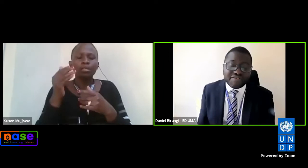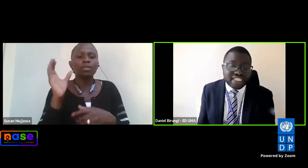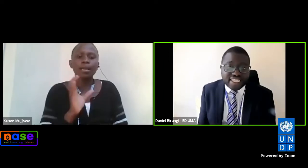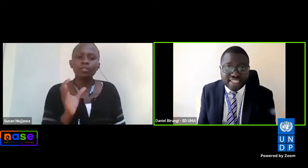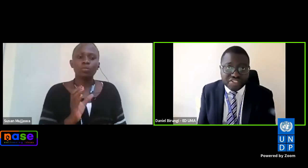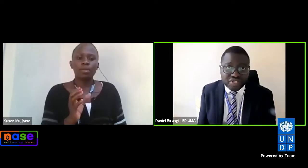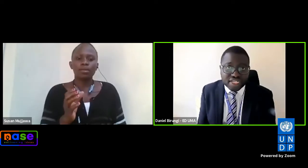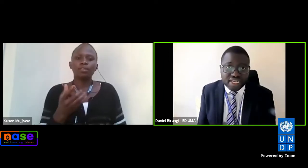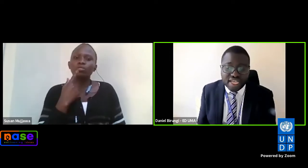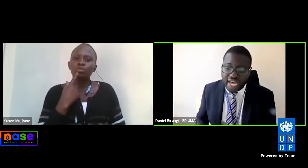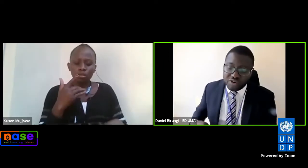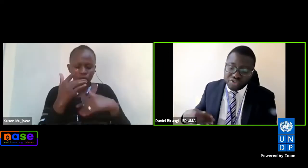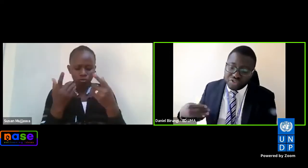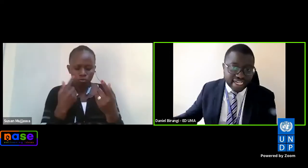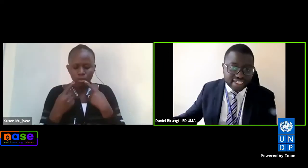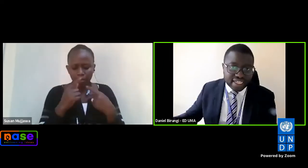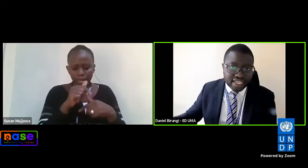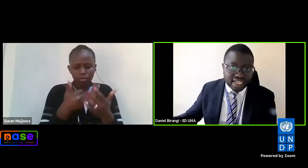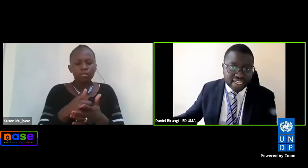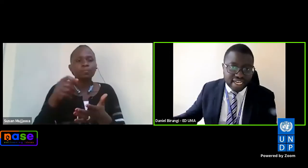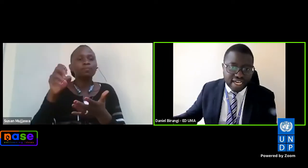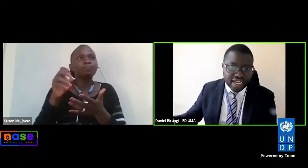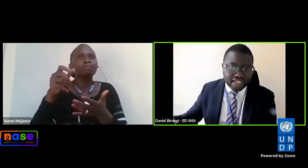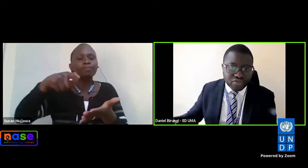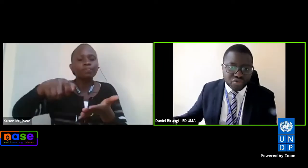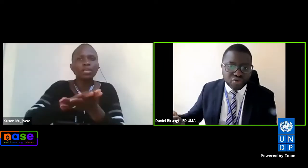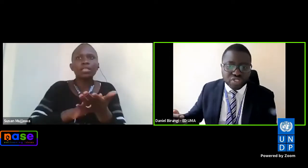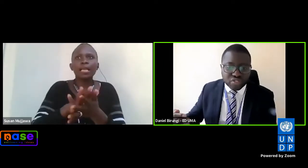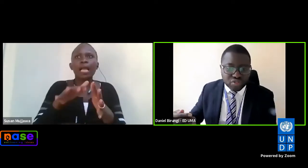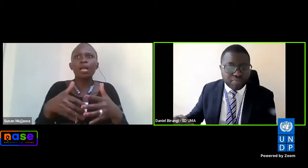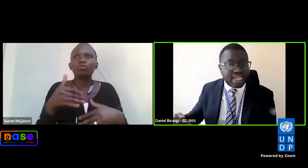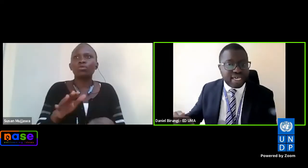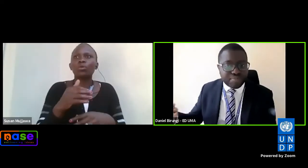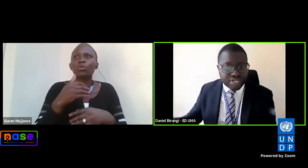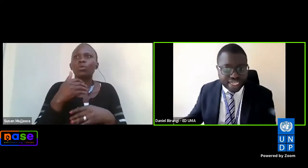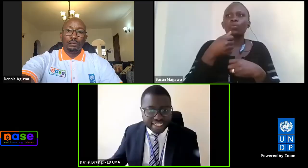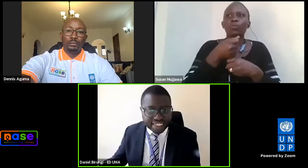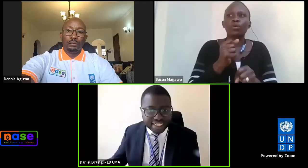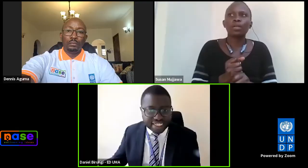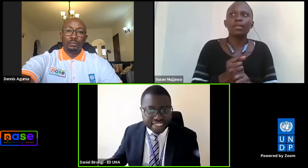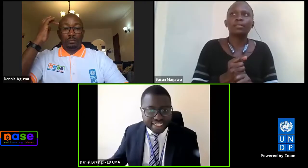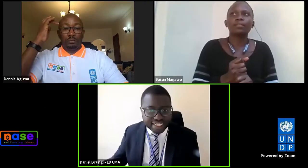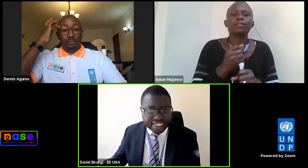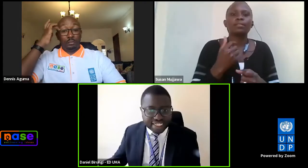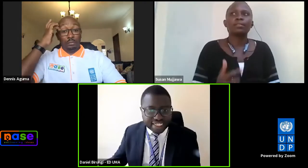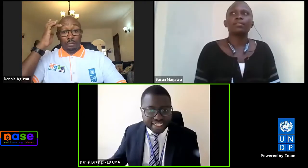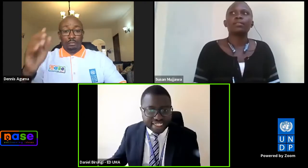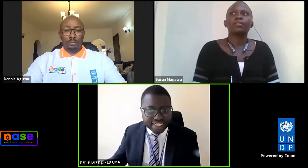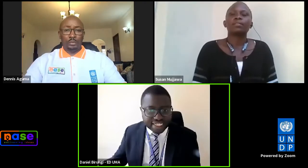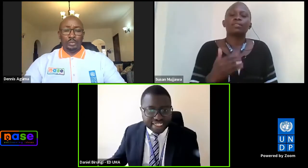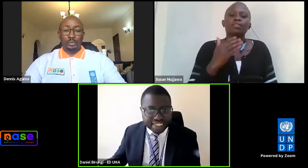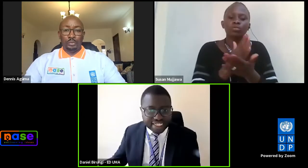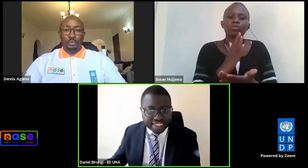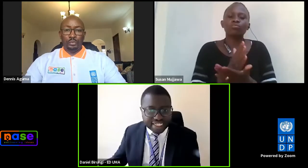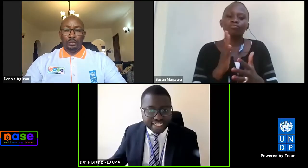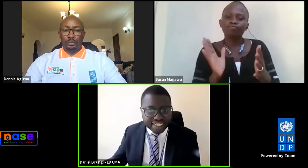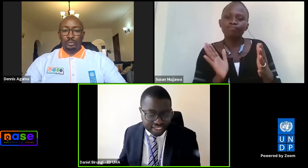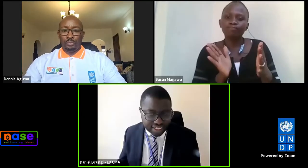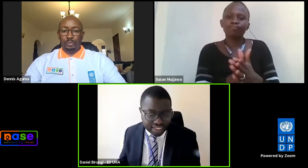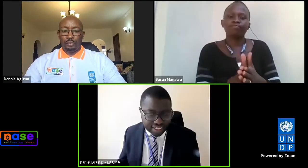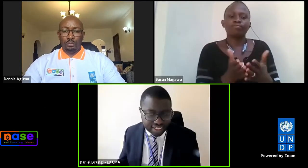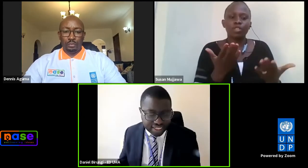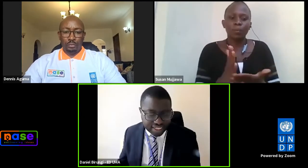about servitization. How do you move your product to stop being a product and become a service? Because then